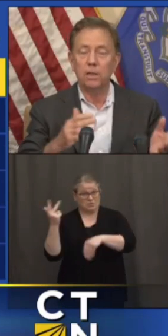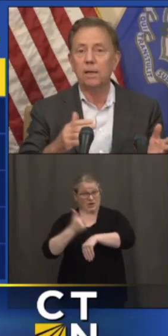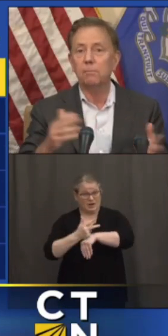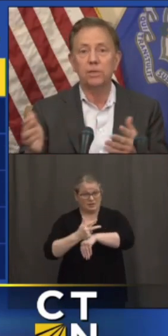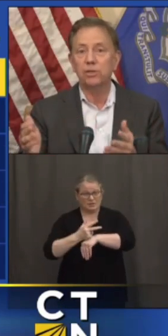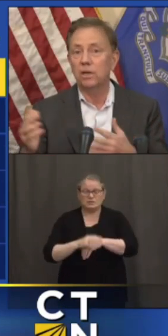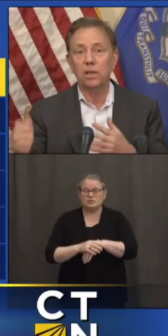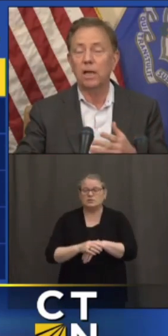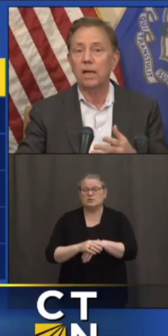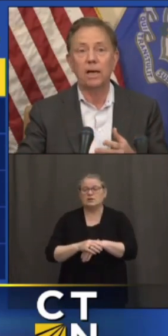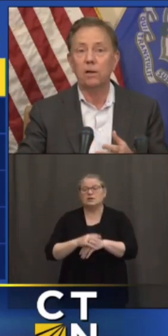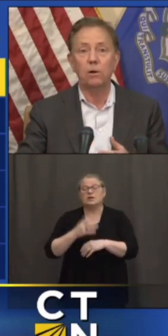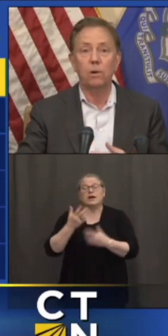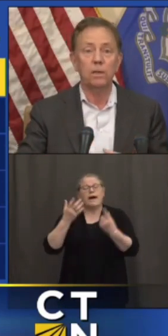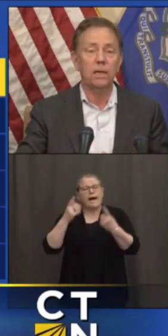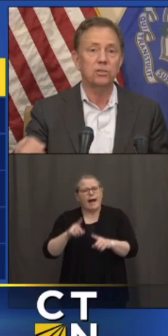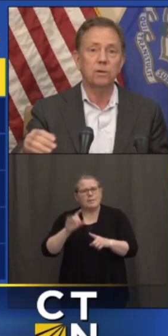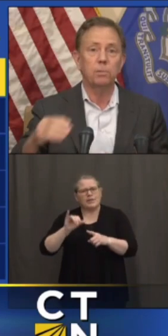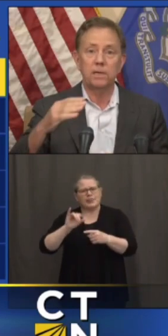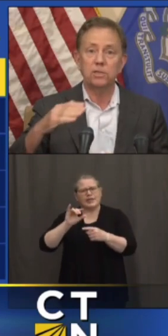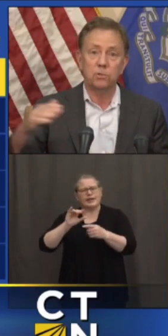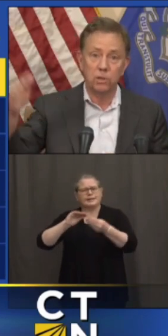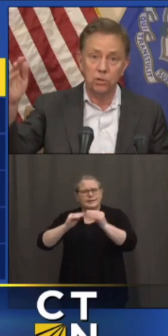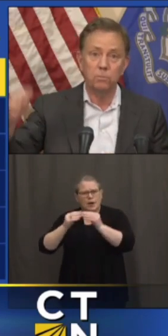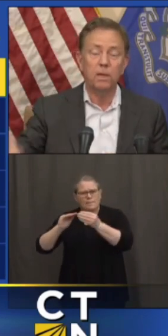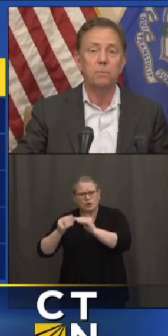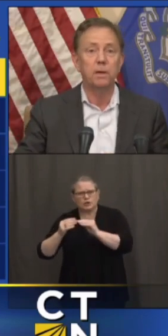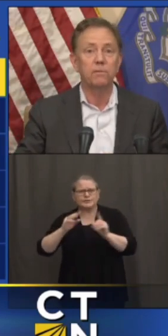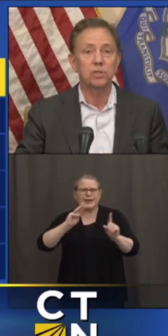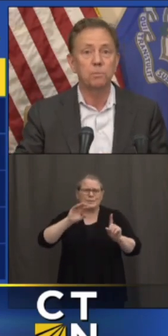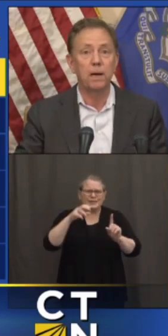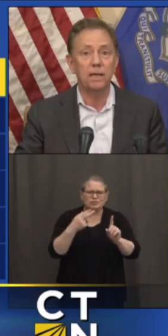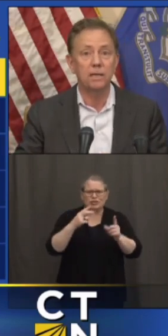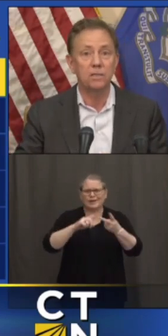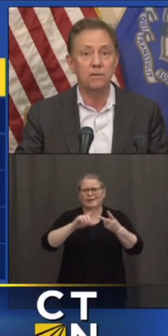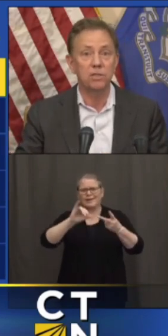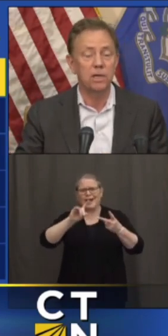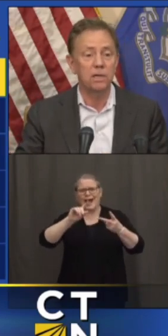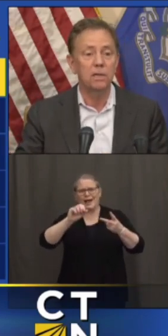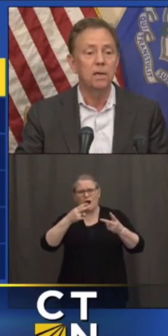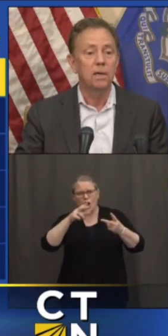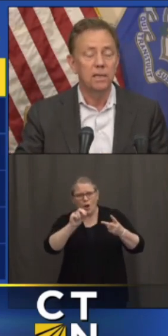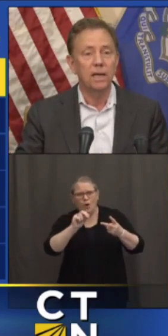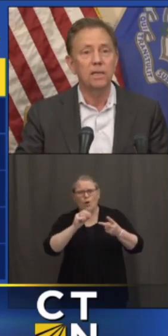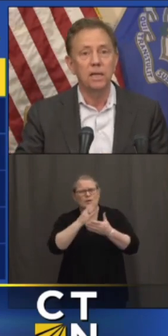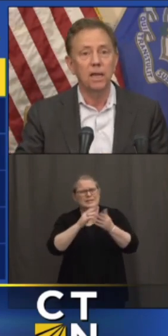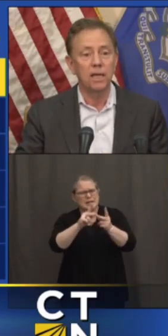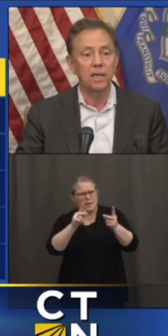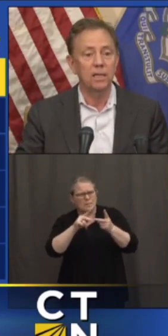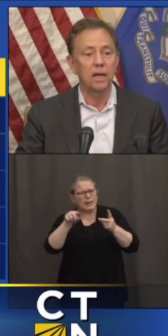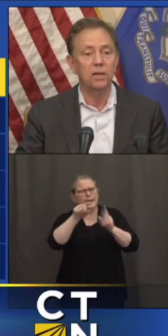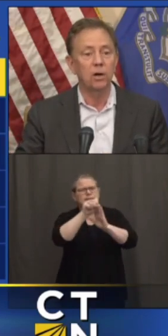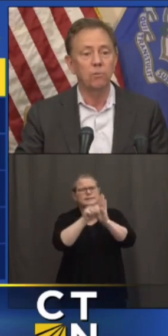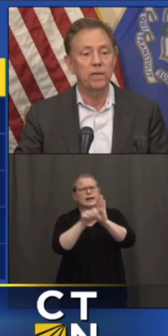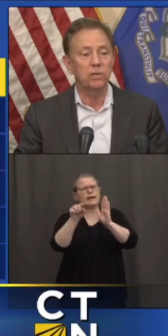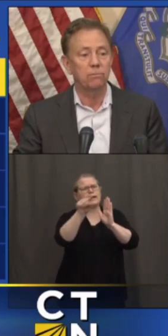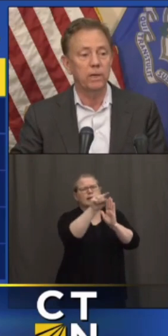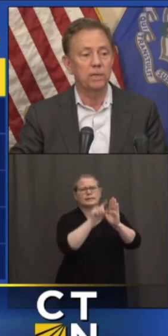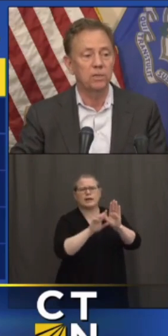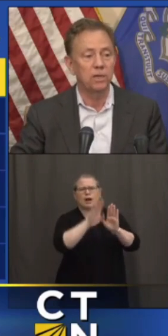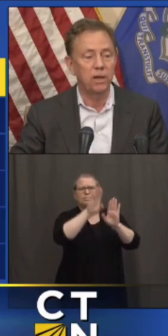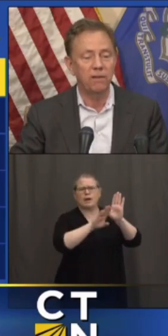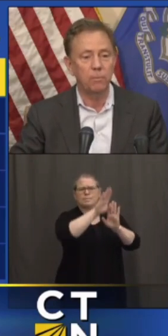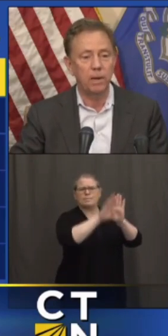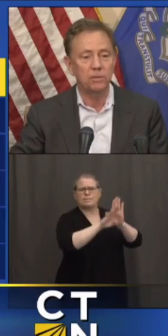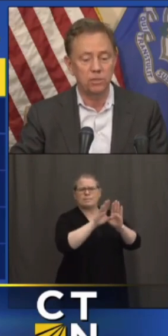that unlike Michigan, unlike Idaho, unlike some places where there could be a bit of a spike as they've seen, not in Connecticut, not in our region.